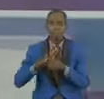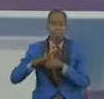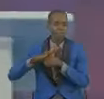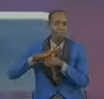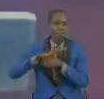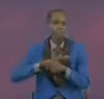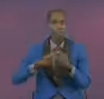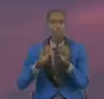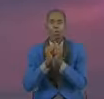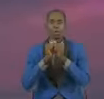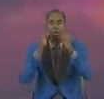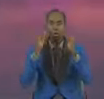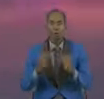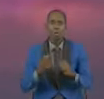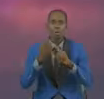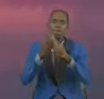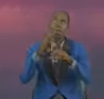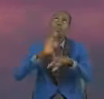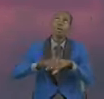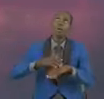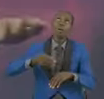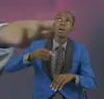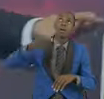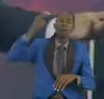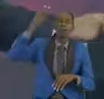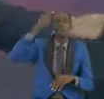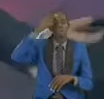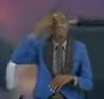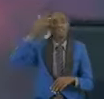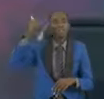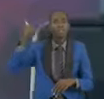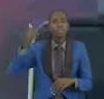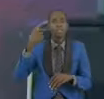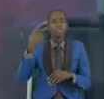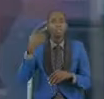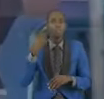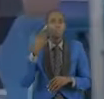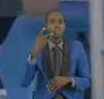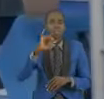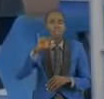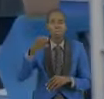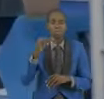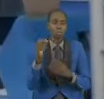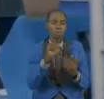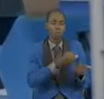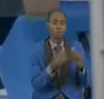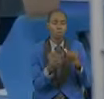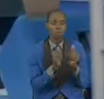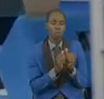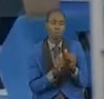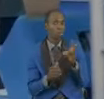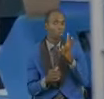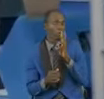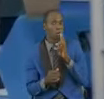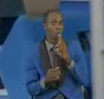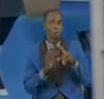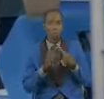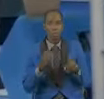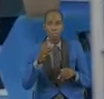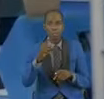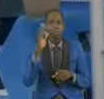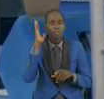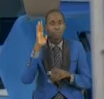power from on high, because John baptized with water, but ye shall be